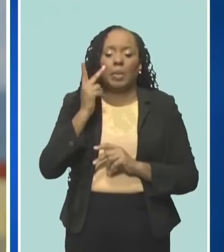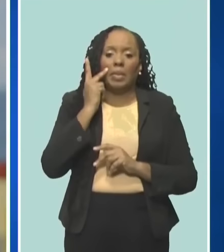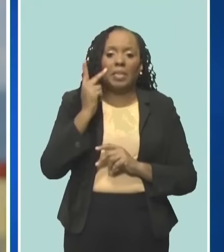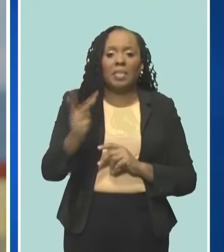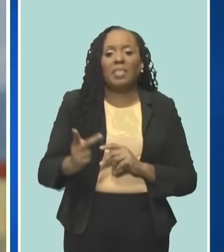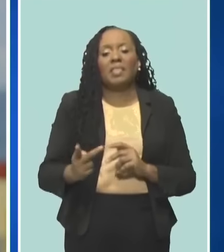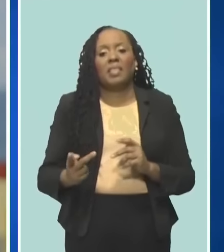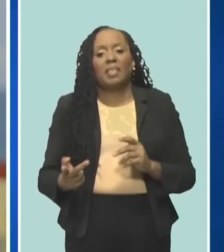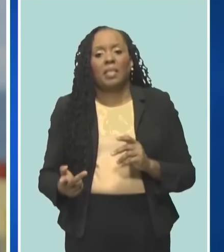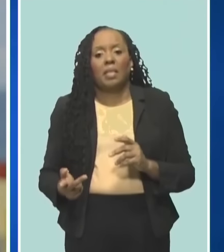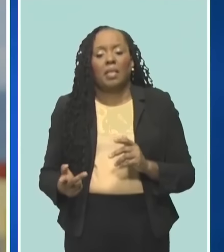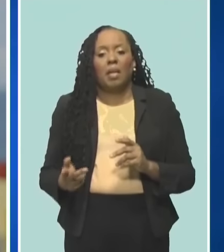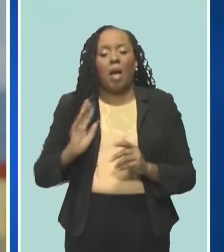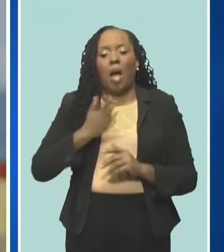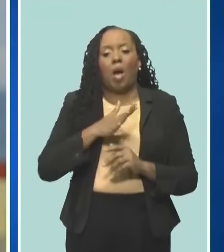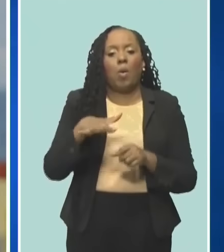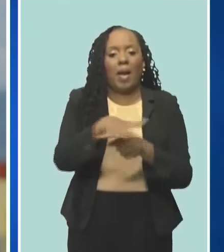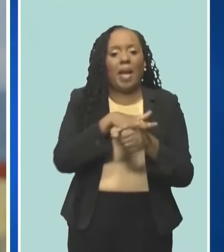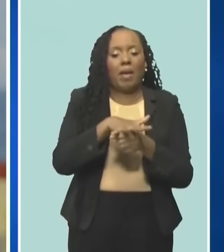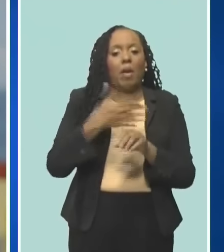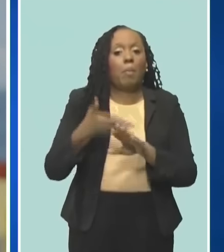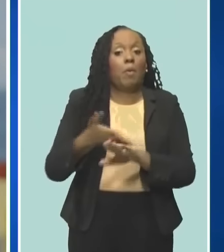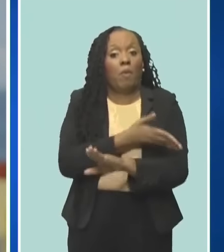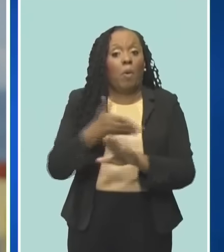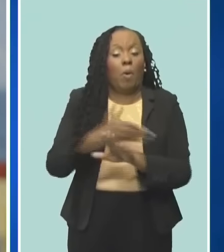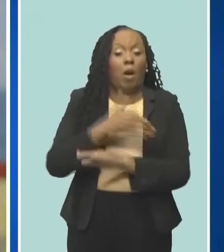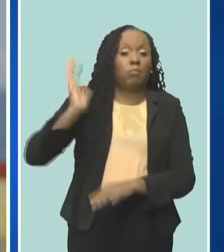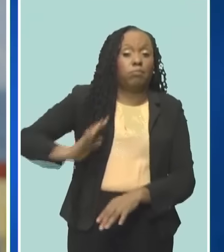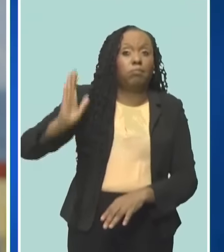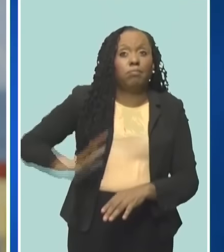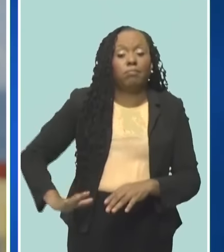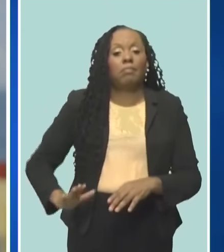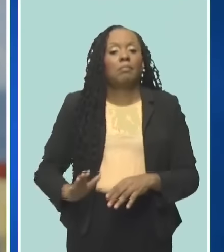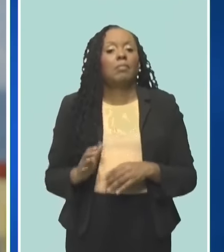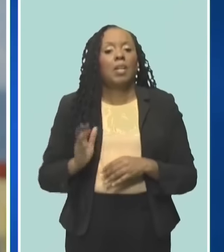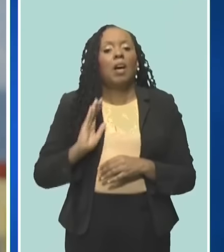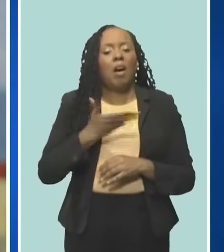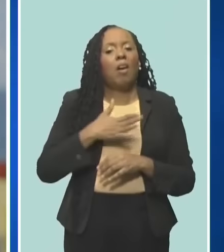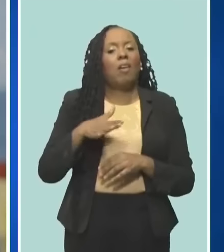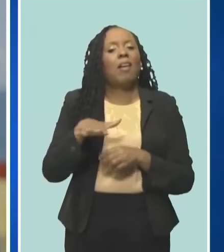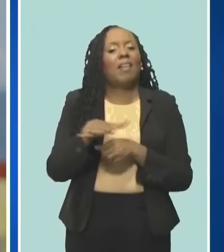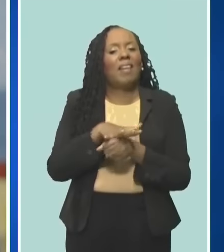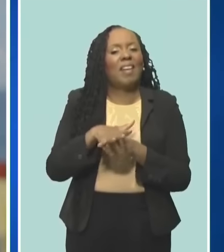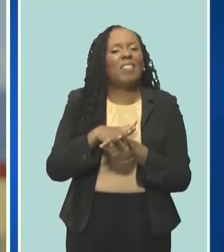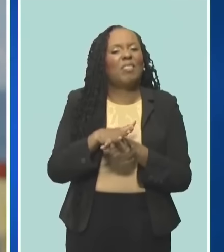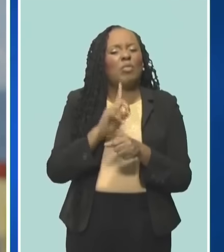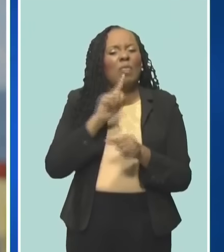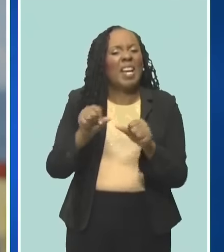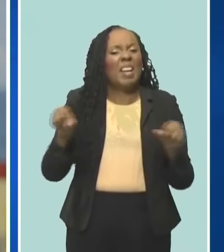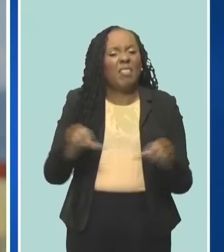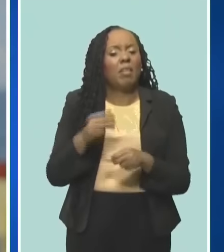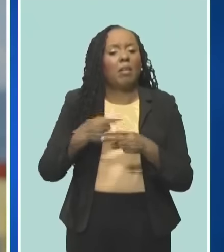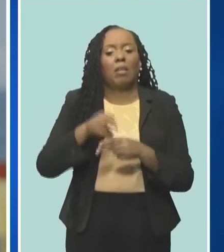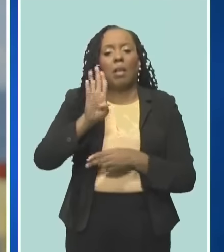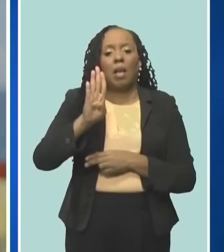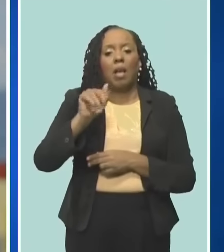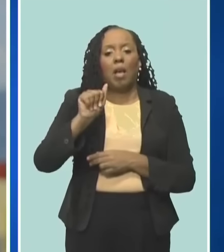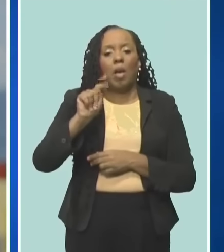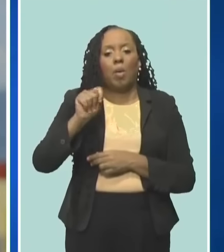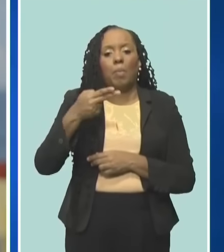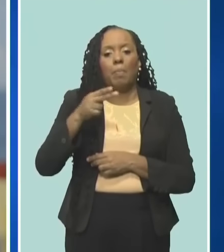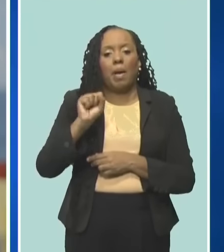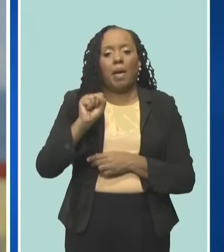what Bathsheba was before and trying to get it come back now. So we're looking at like something we're called from